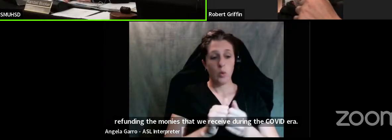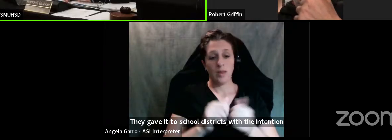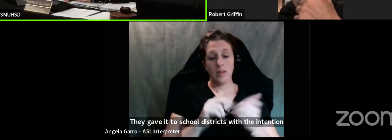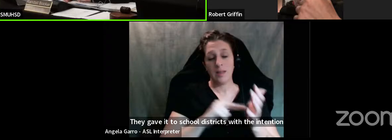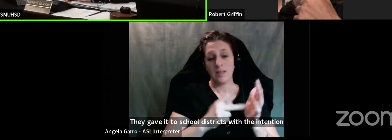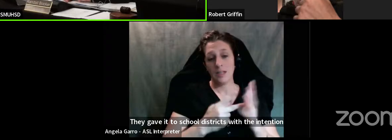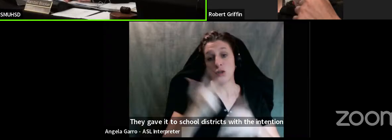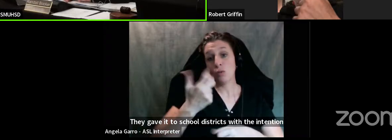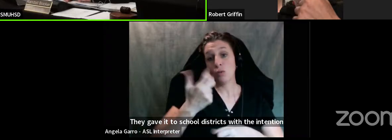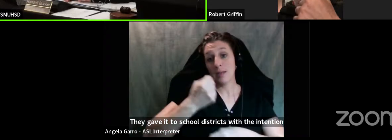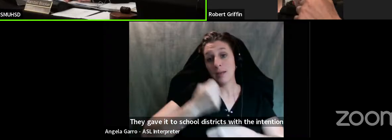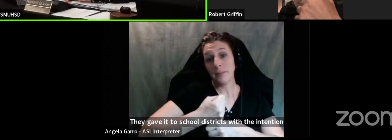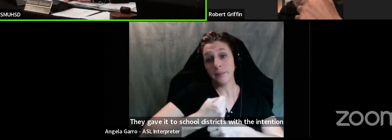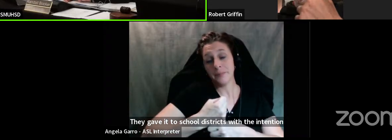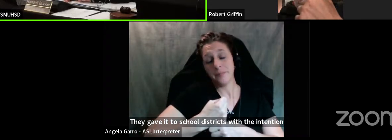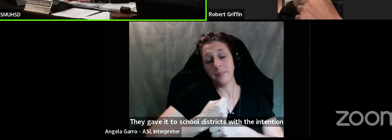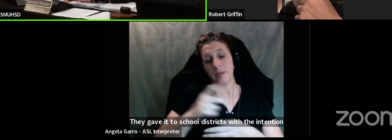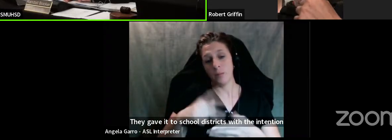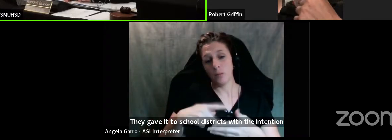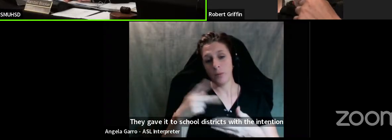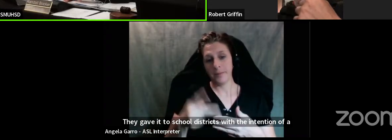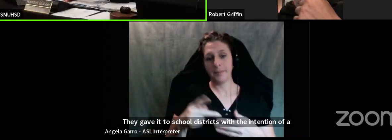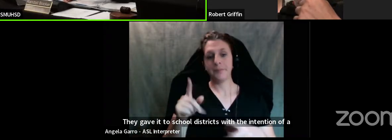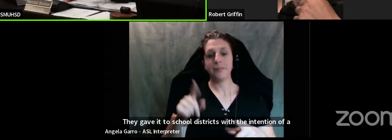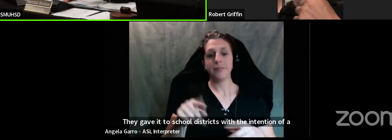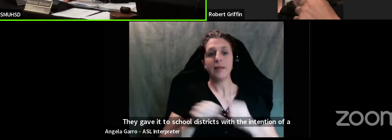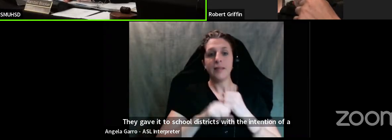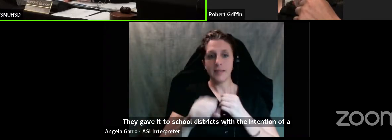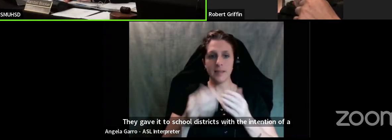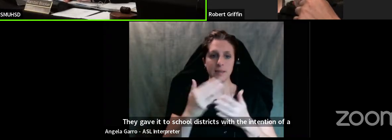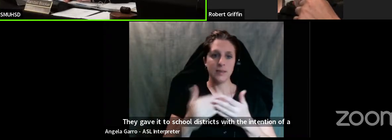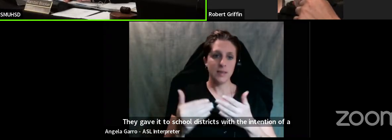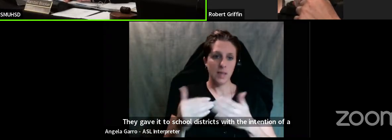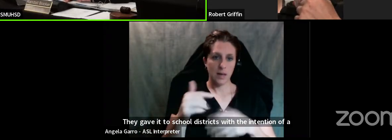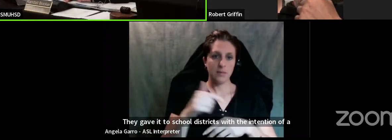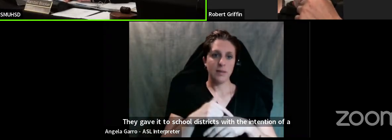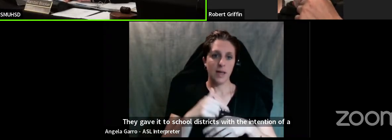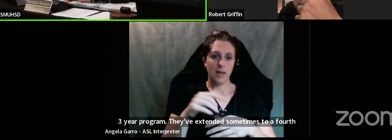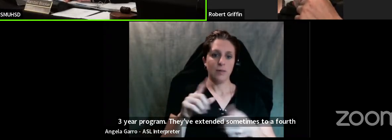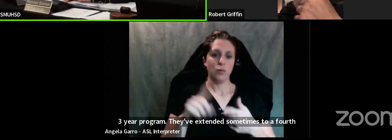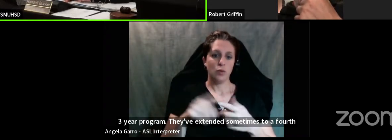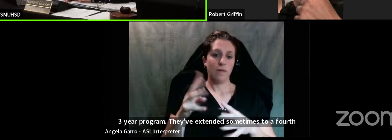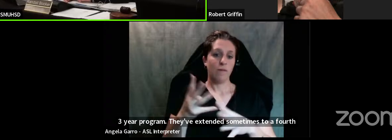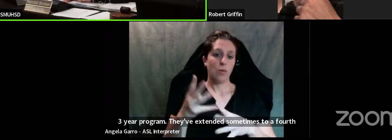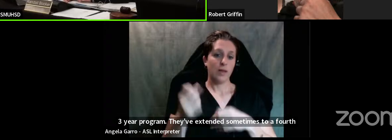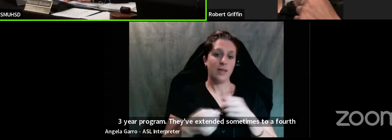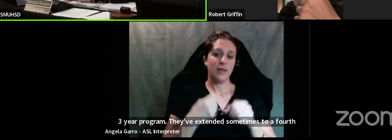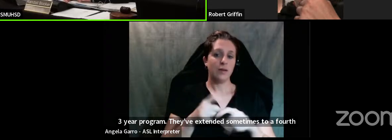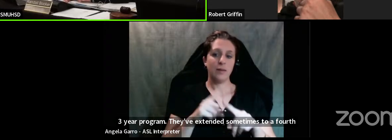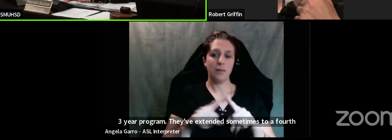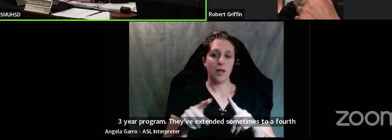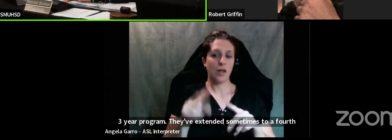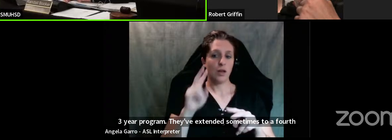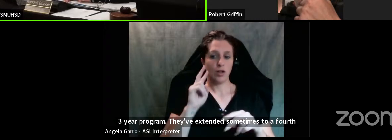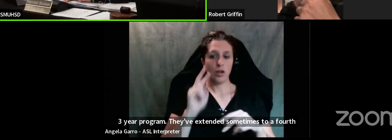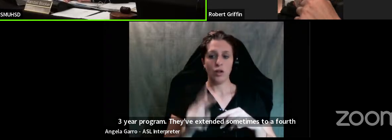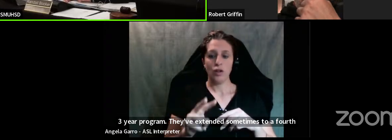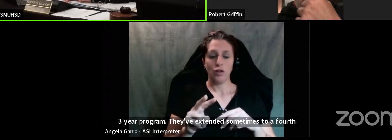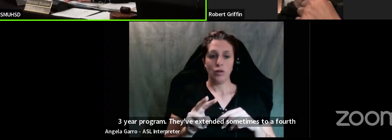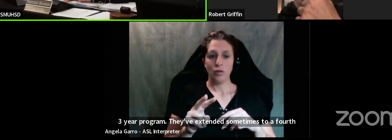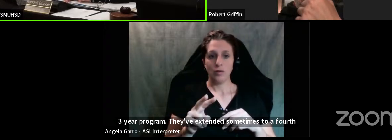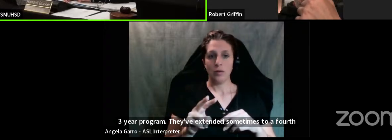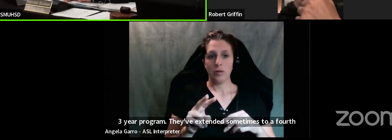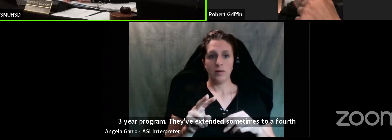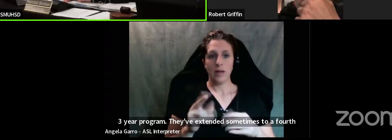3-year program. They've extended sometimes to a 4th year, but looking at